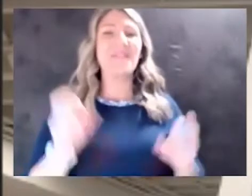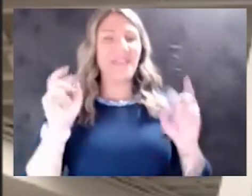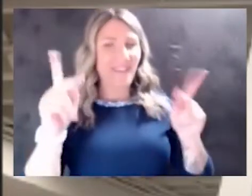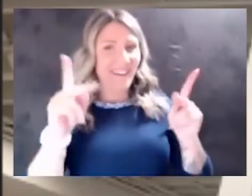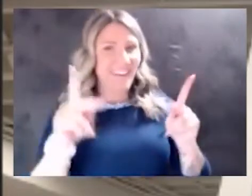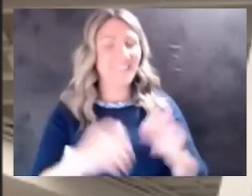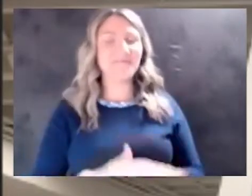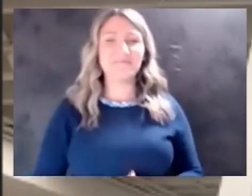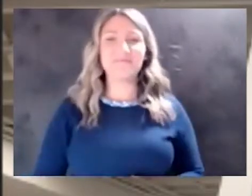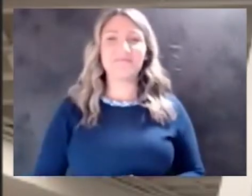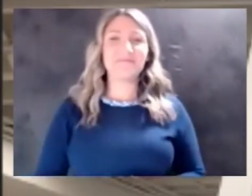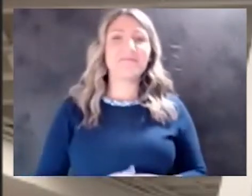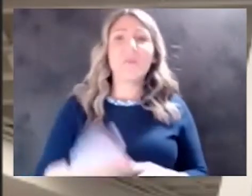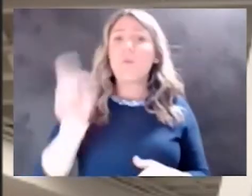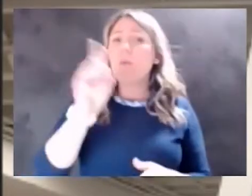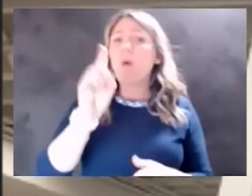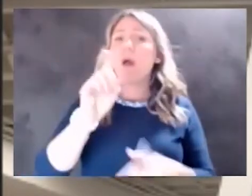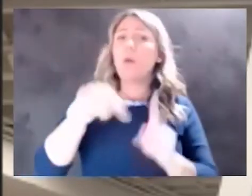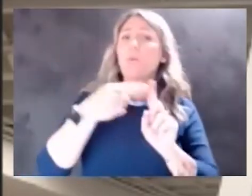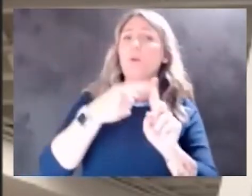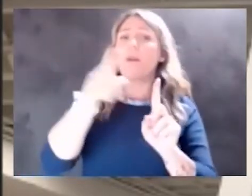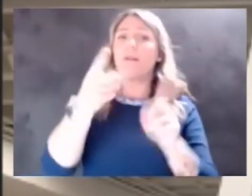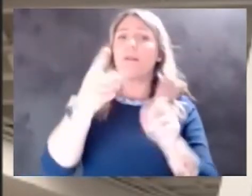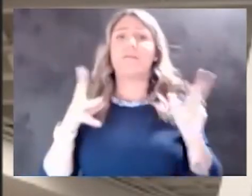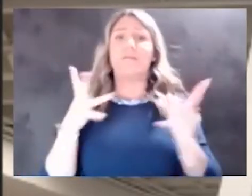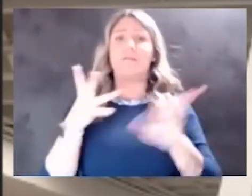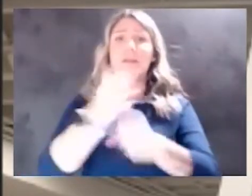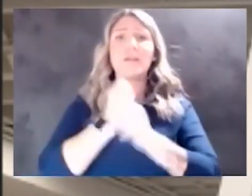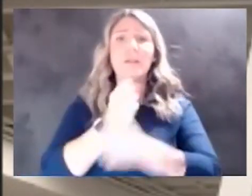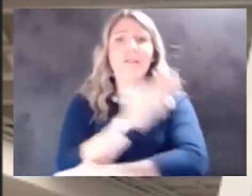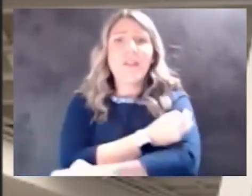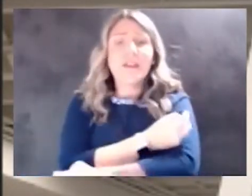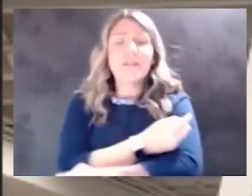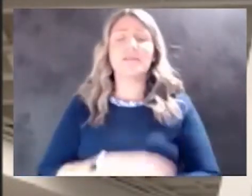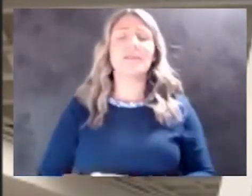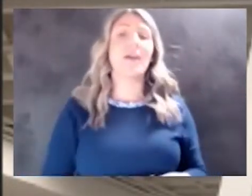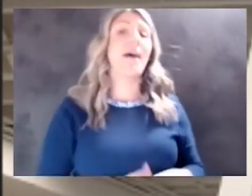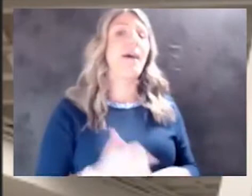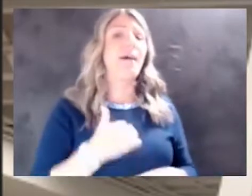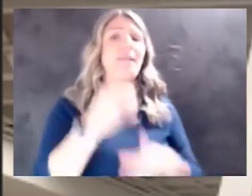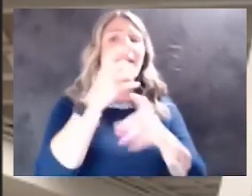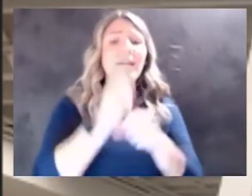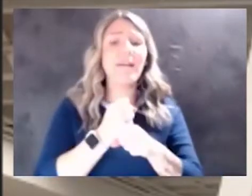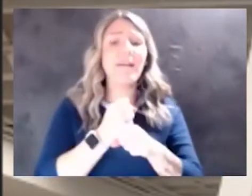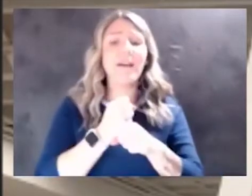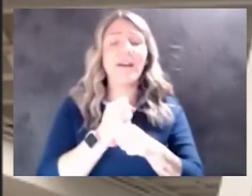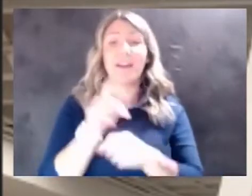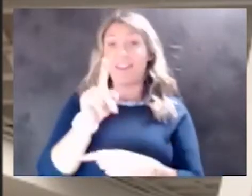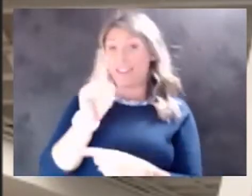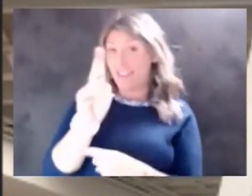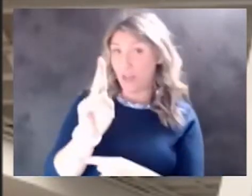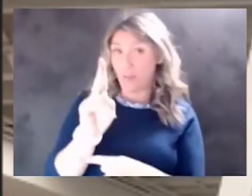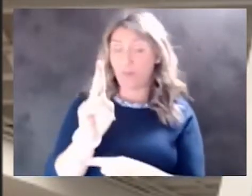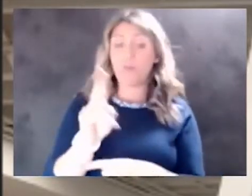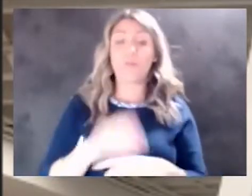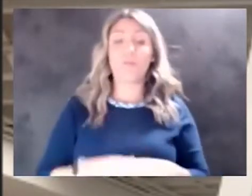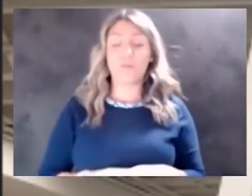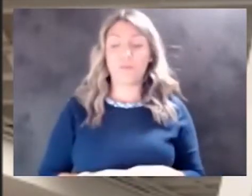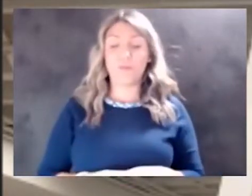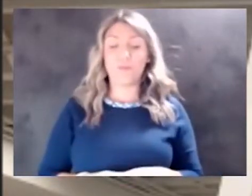where and when did you get the vaccine, Dylan? I got it at KU, and I